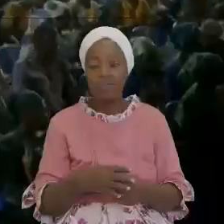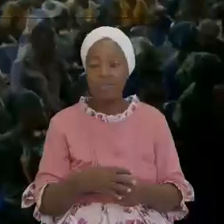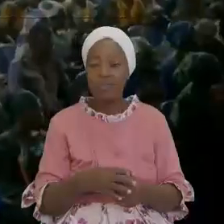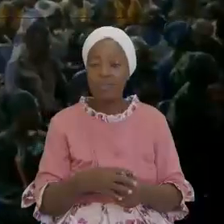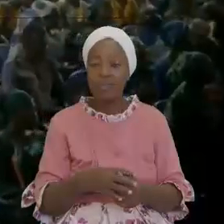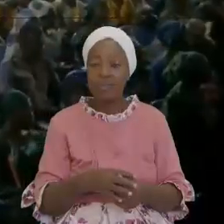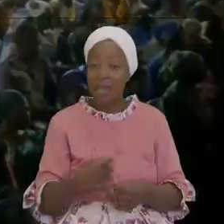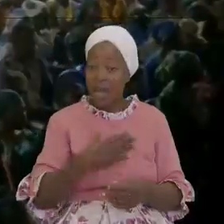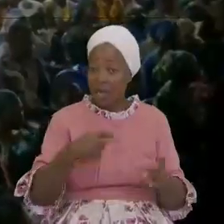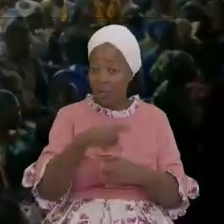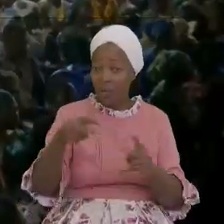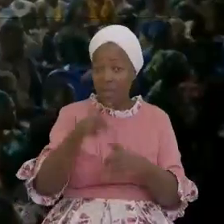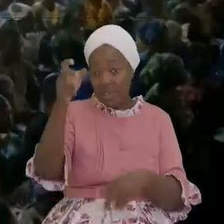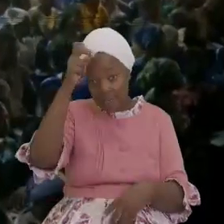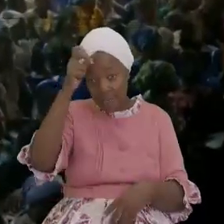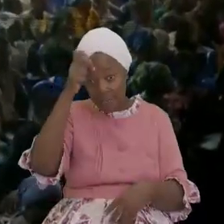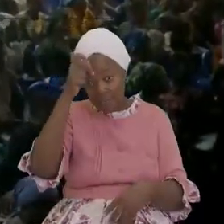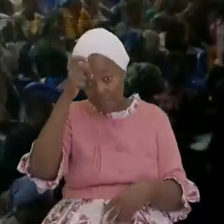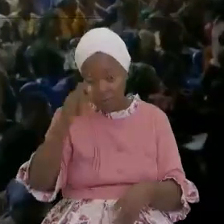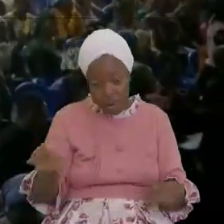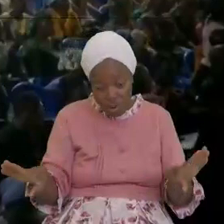And when Satan locks the door,